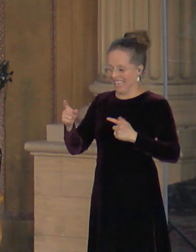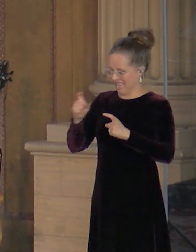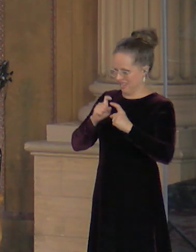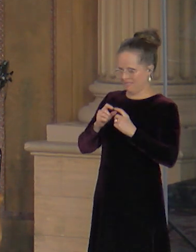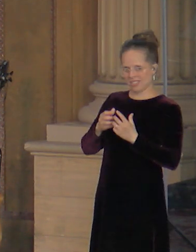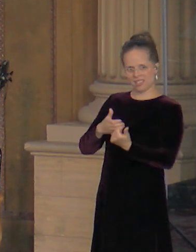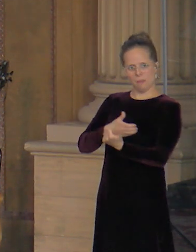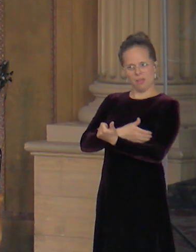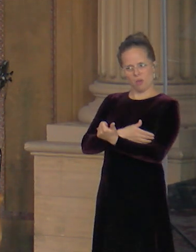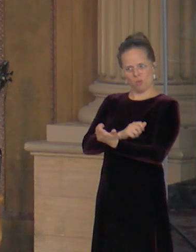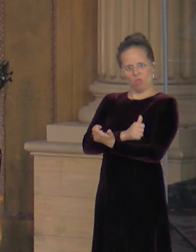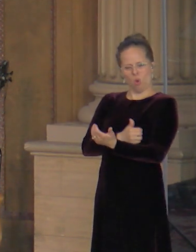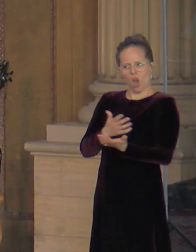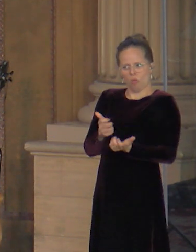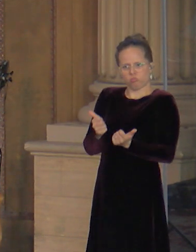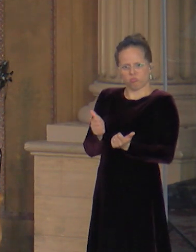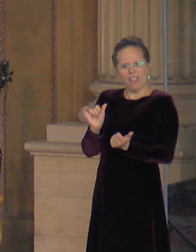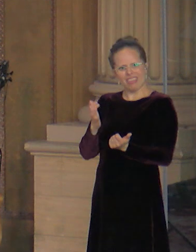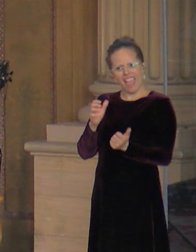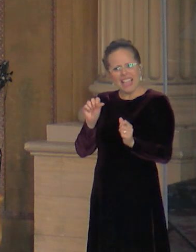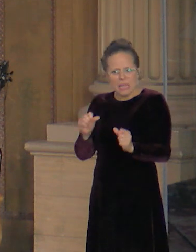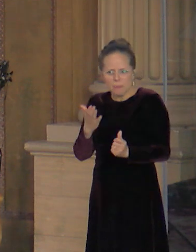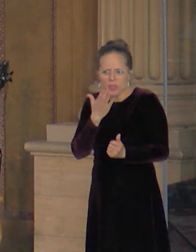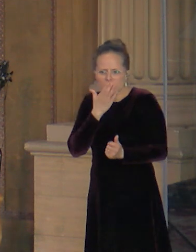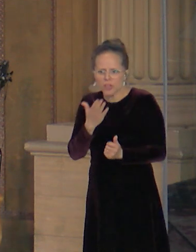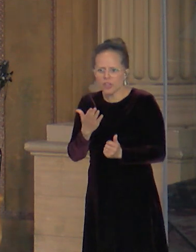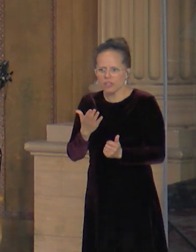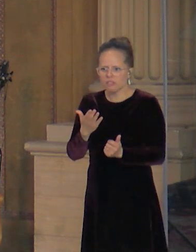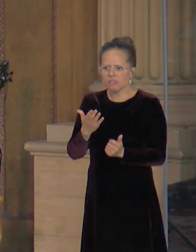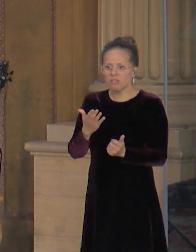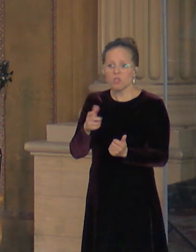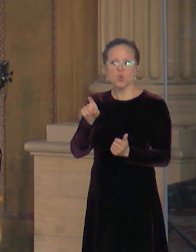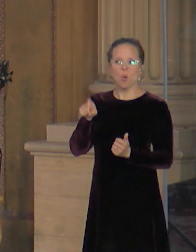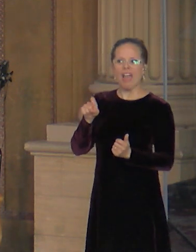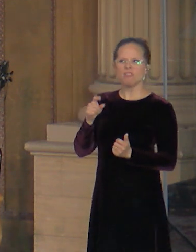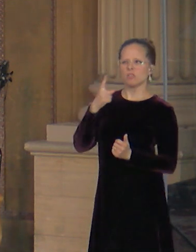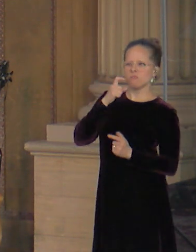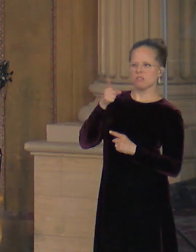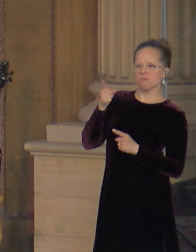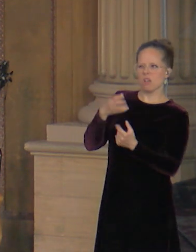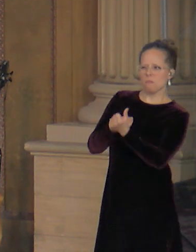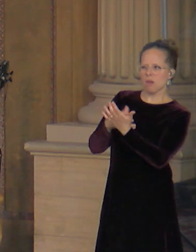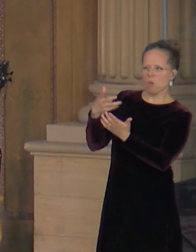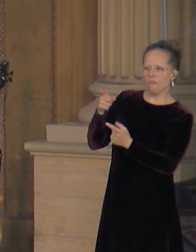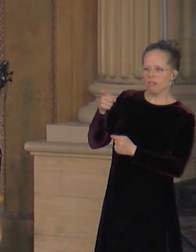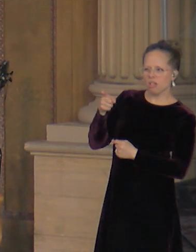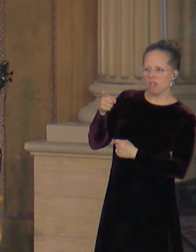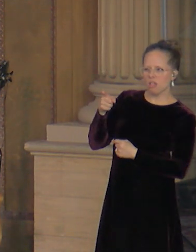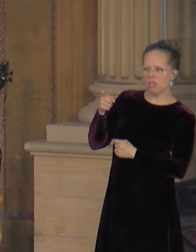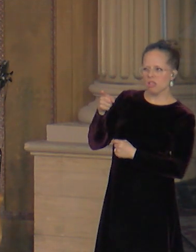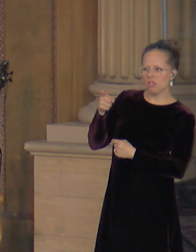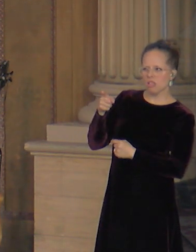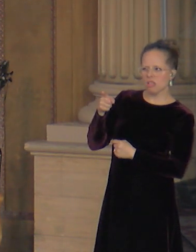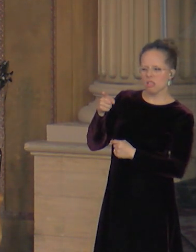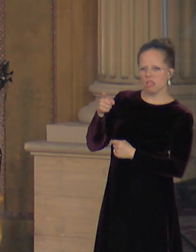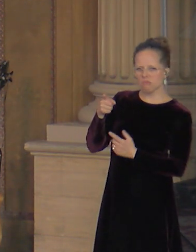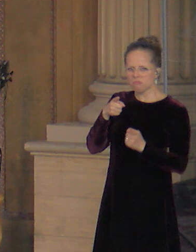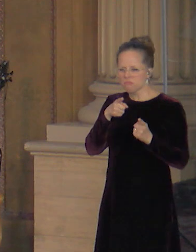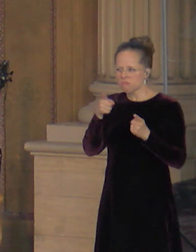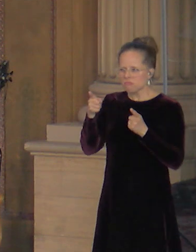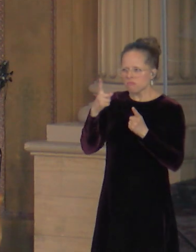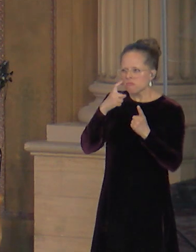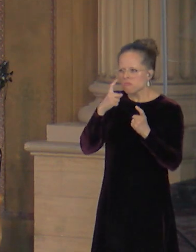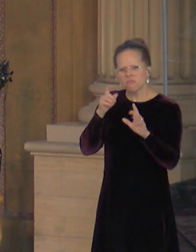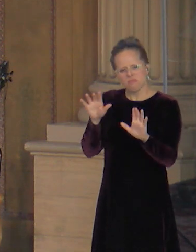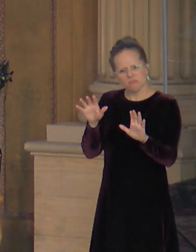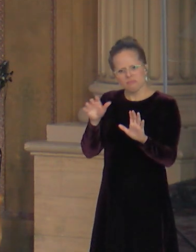Proverbs so that means we don't have to be suspicious of all powerful people of all rich people but there's